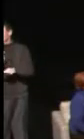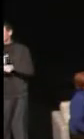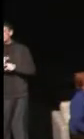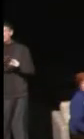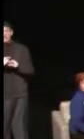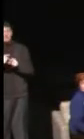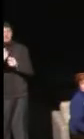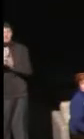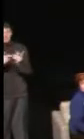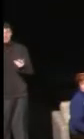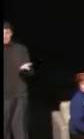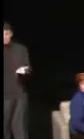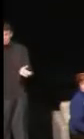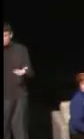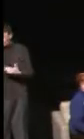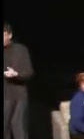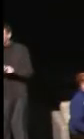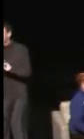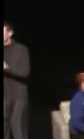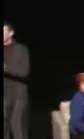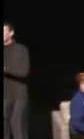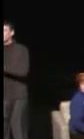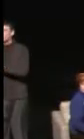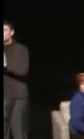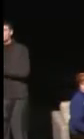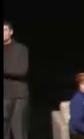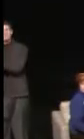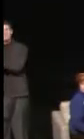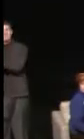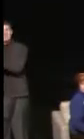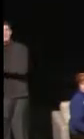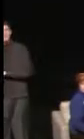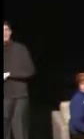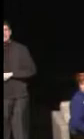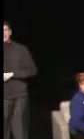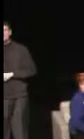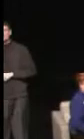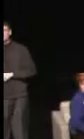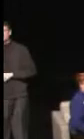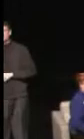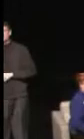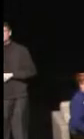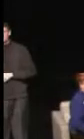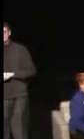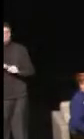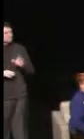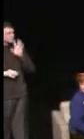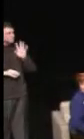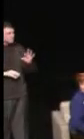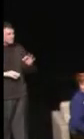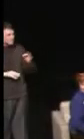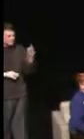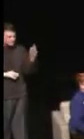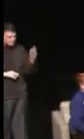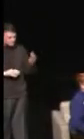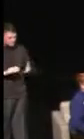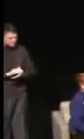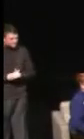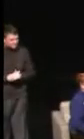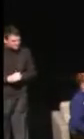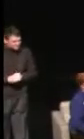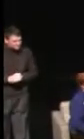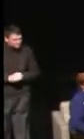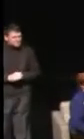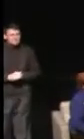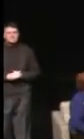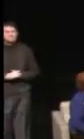live streaming. Je vous souhaite la bienvenue. I wish you welcome to all those who are listening to live